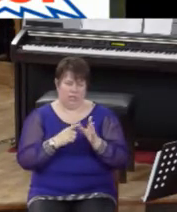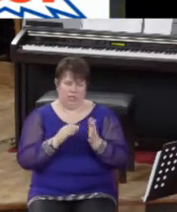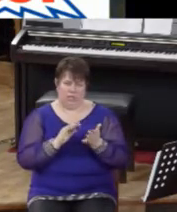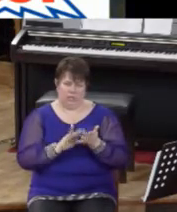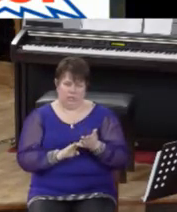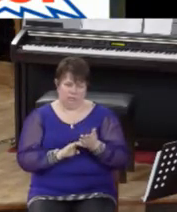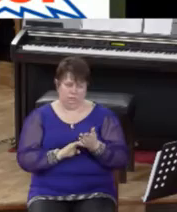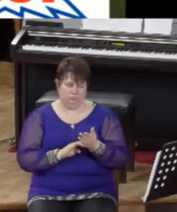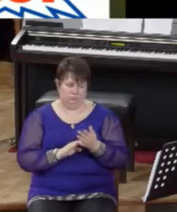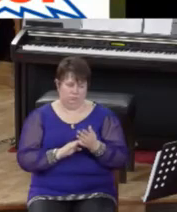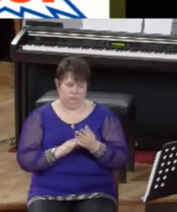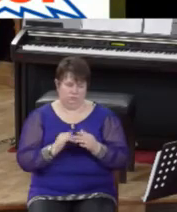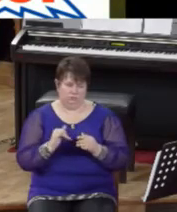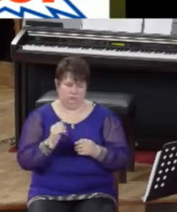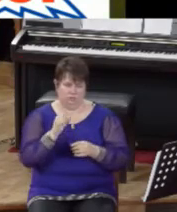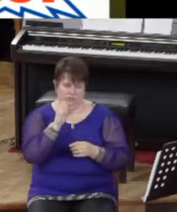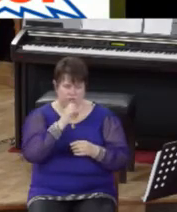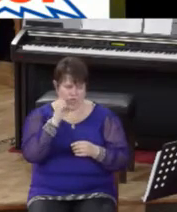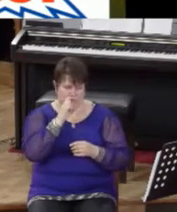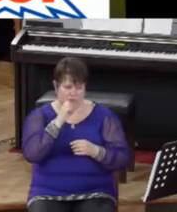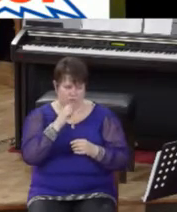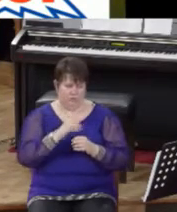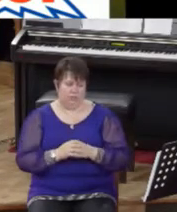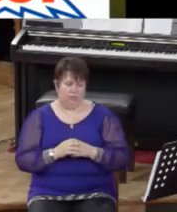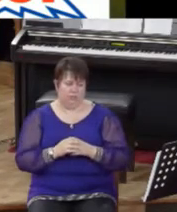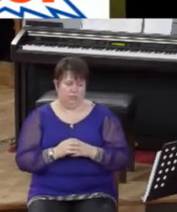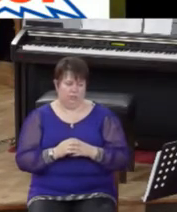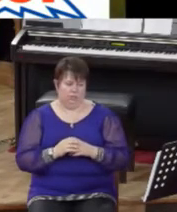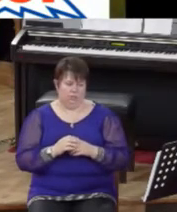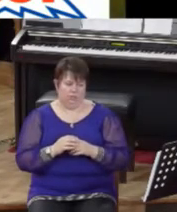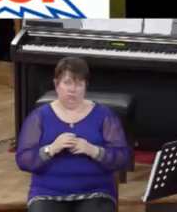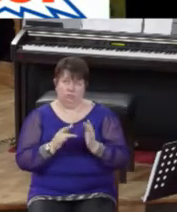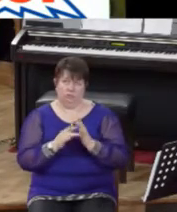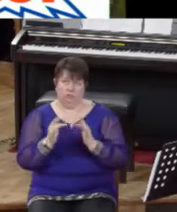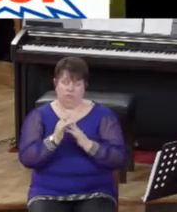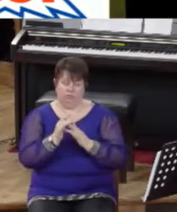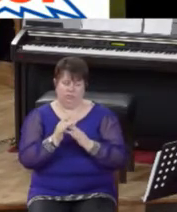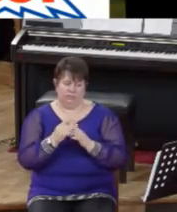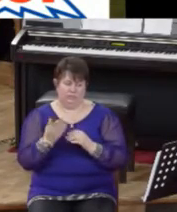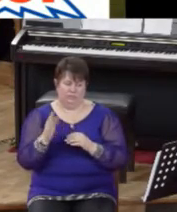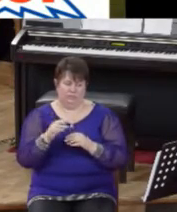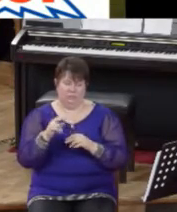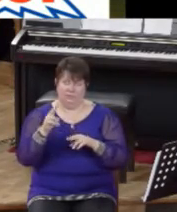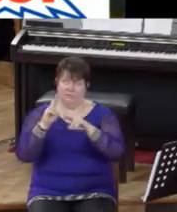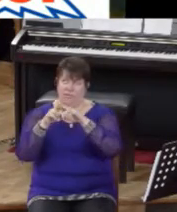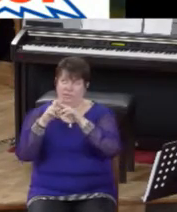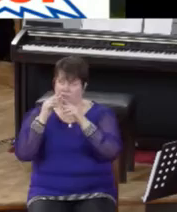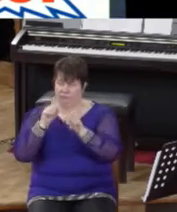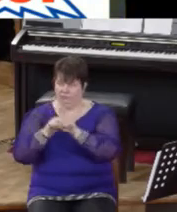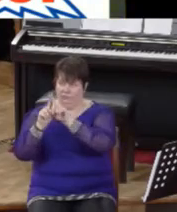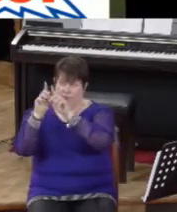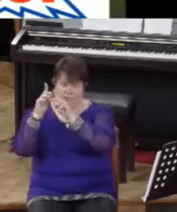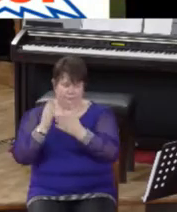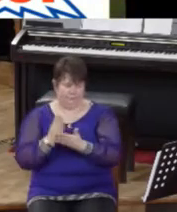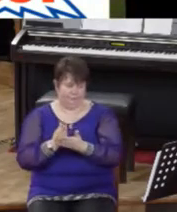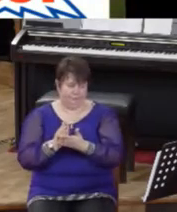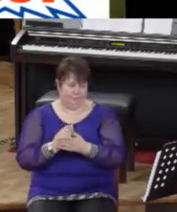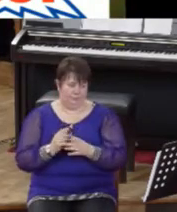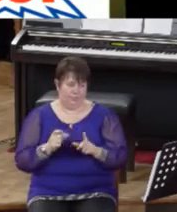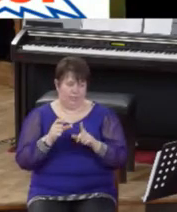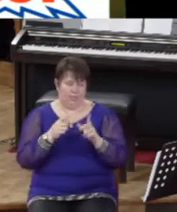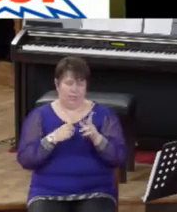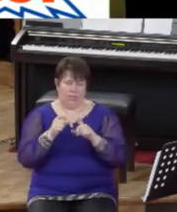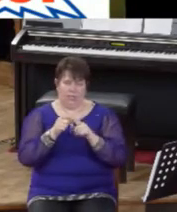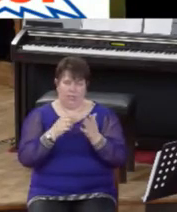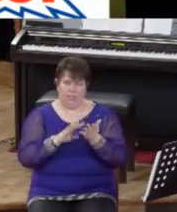Christ did his Father's will completely and always. Adam was rejected and died in dishonor. Christ was exalted